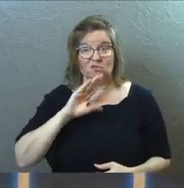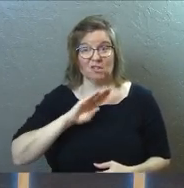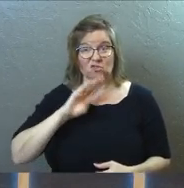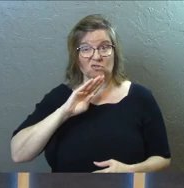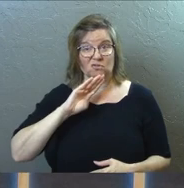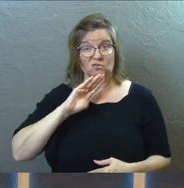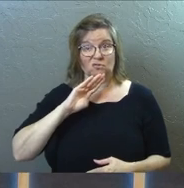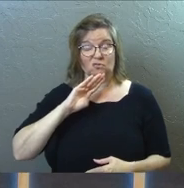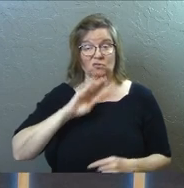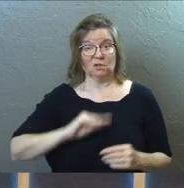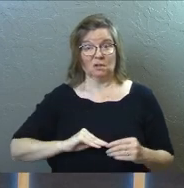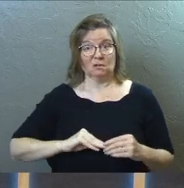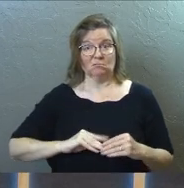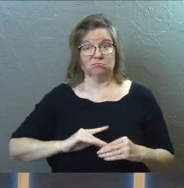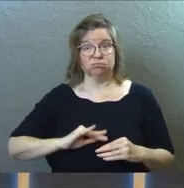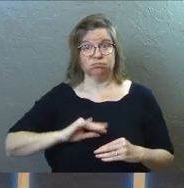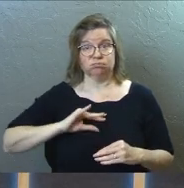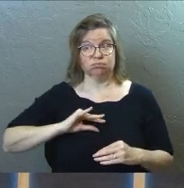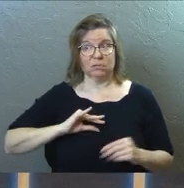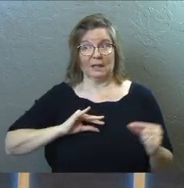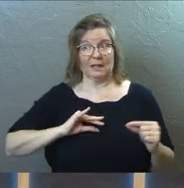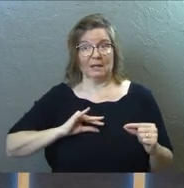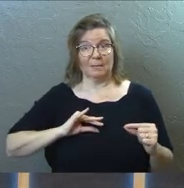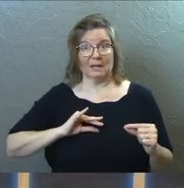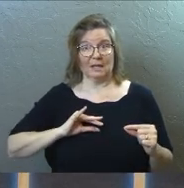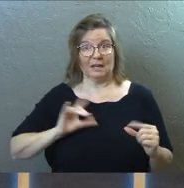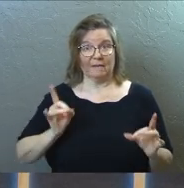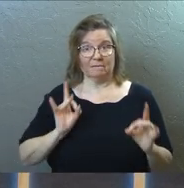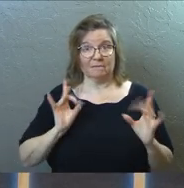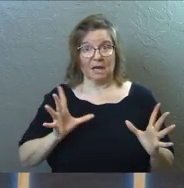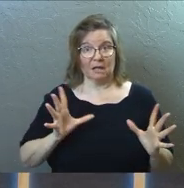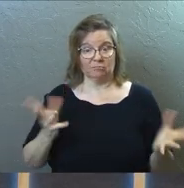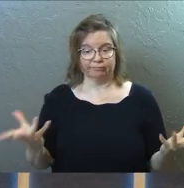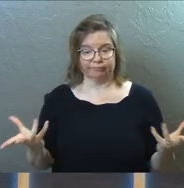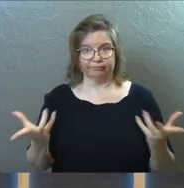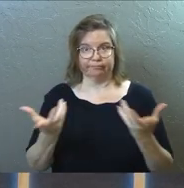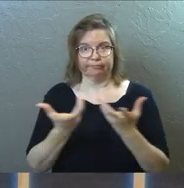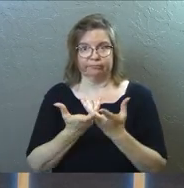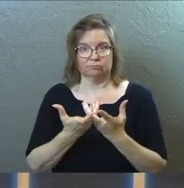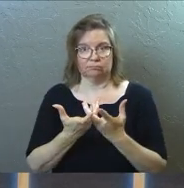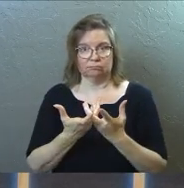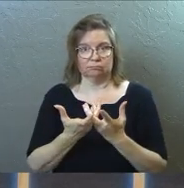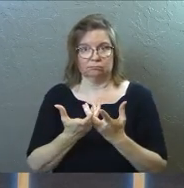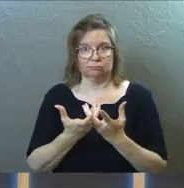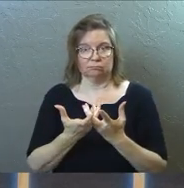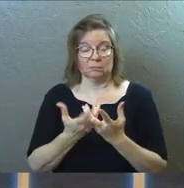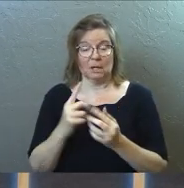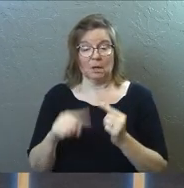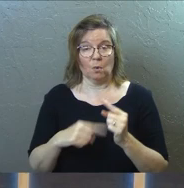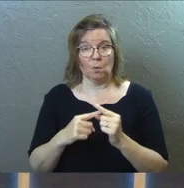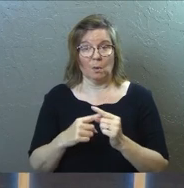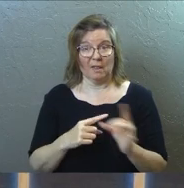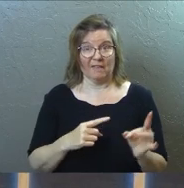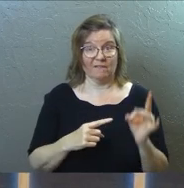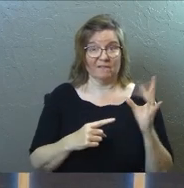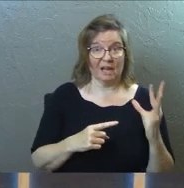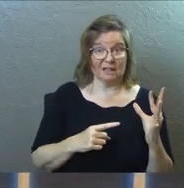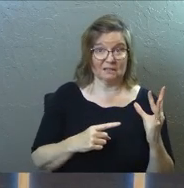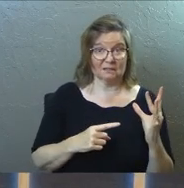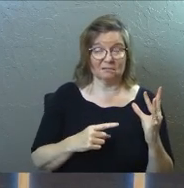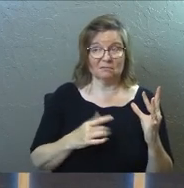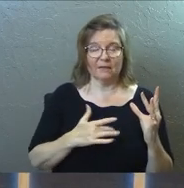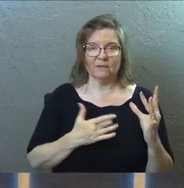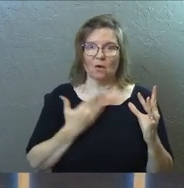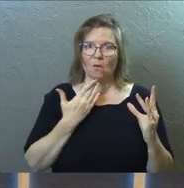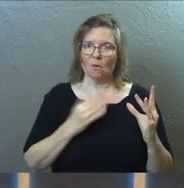frustration, and you brought a little bit of violence to that little bit of frustration. And when you brought a little bit of violence,